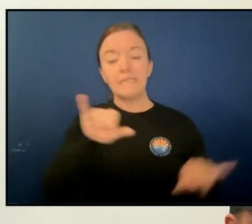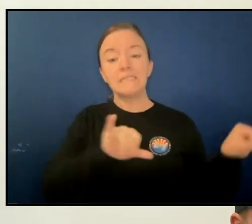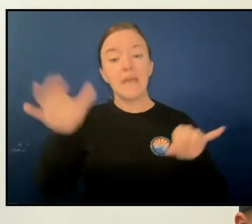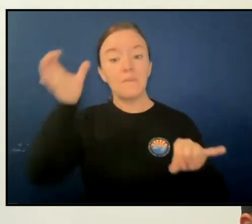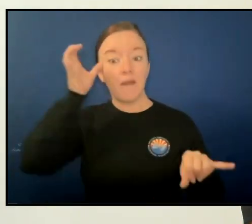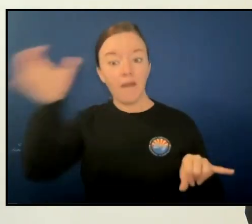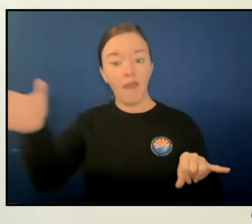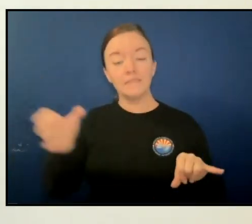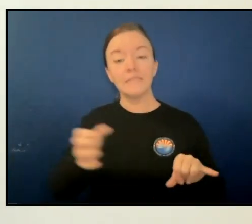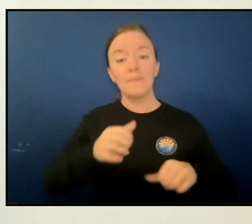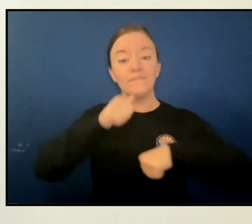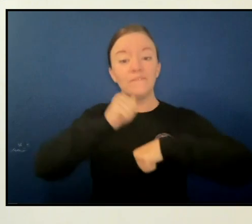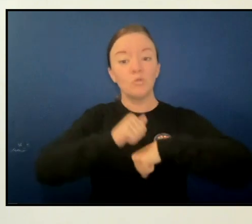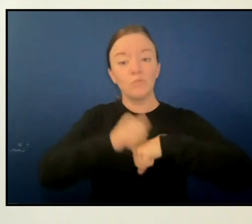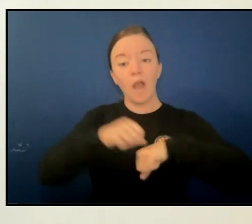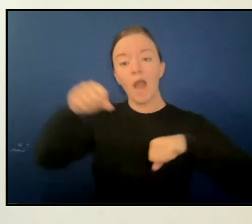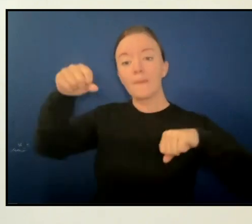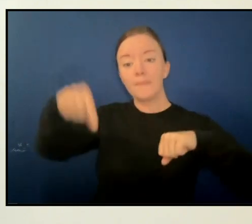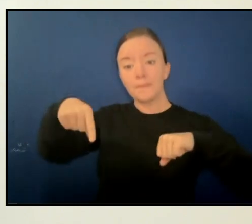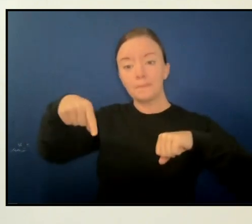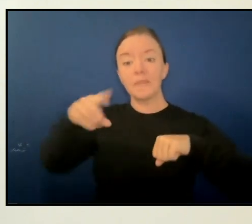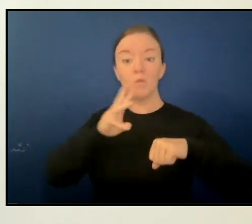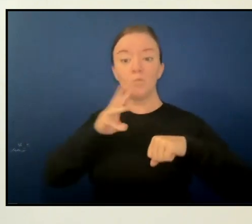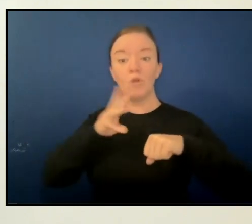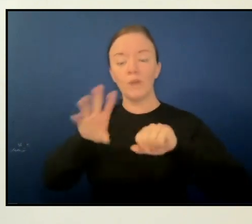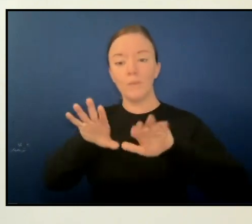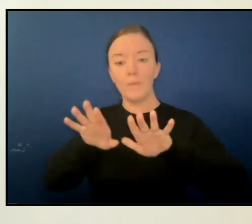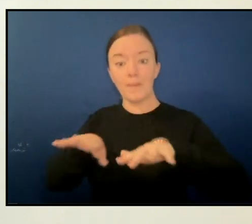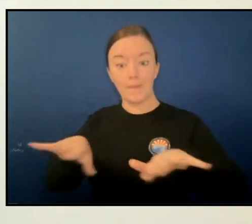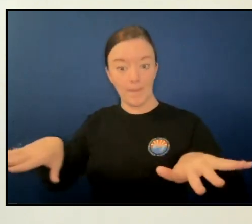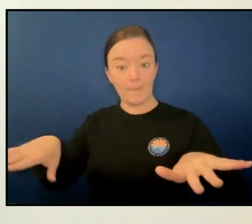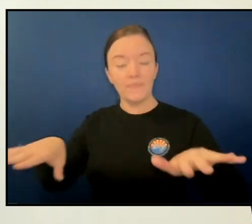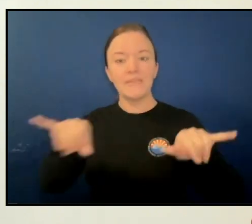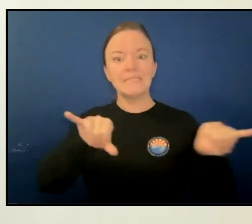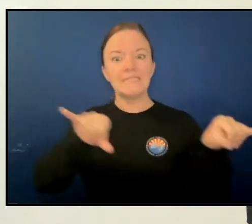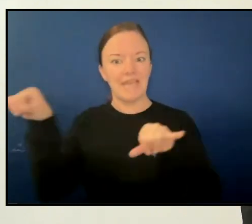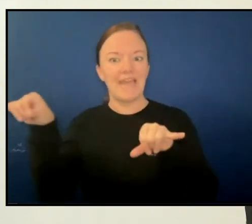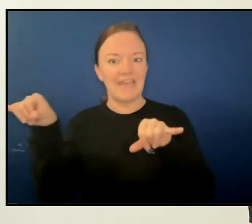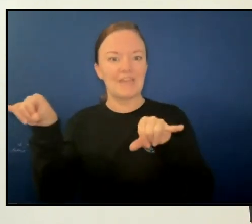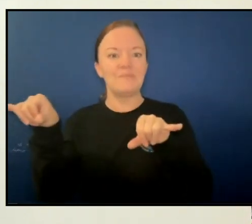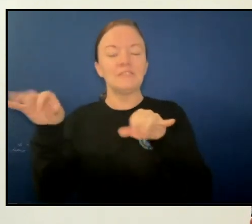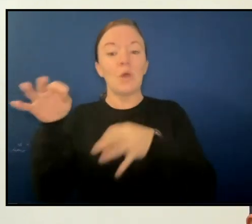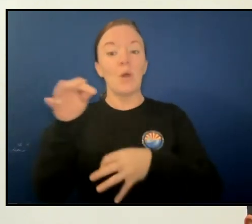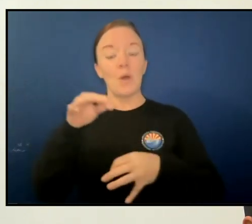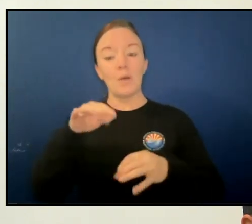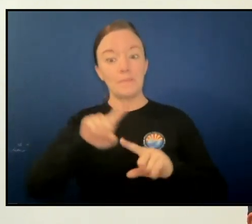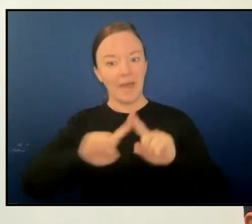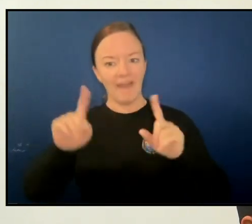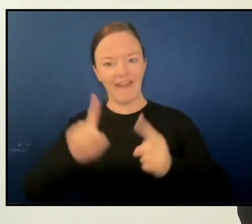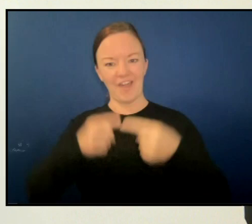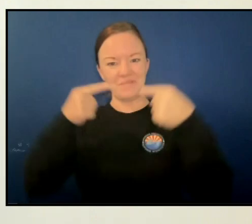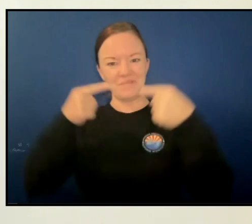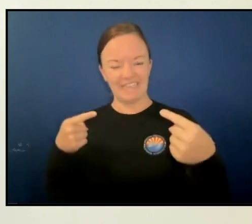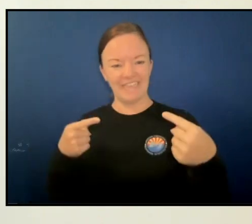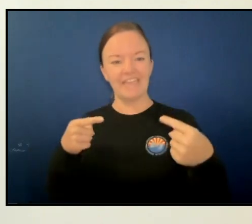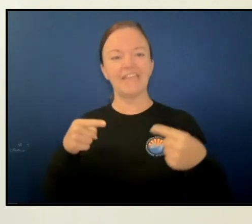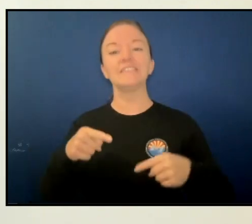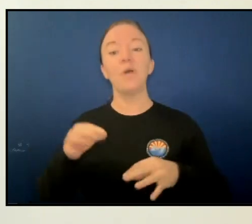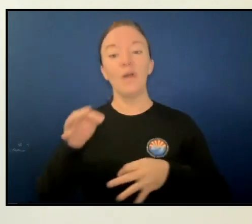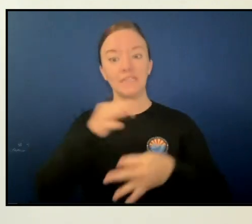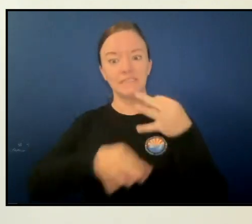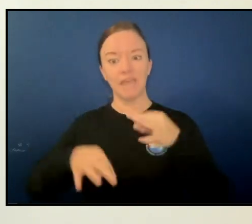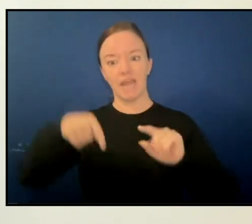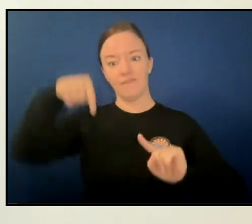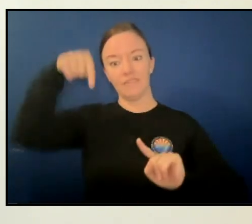those ripples move out. It's the same effect here, except in the opposite direction. So instead of down into a pond, it's punching up through the atmosphere and